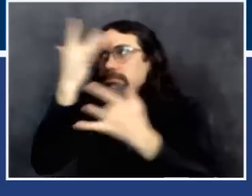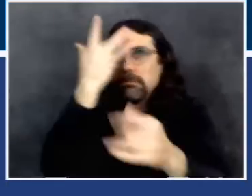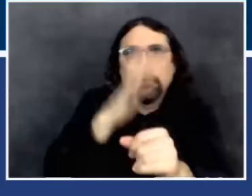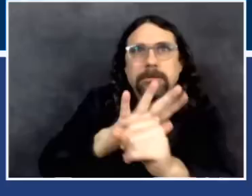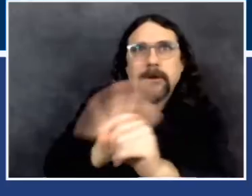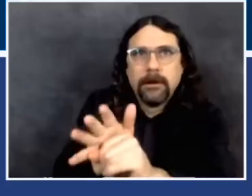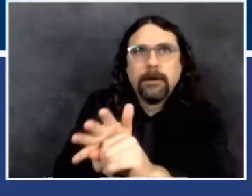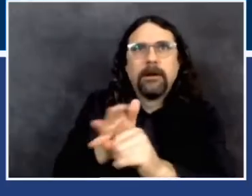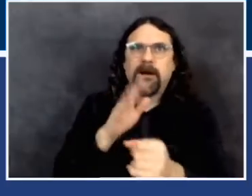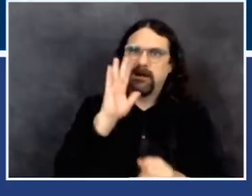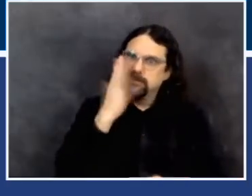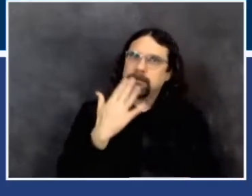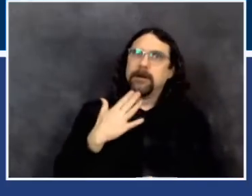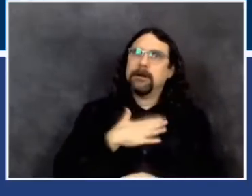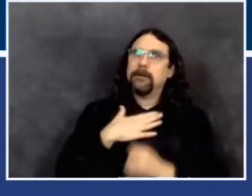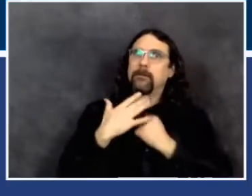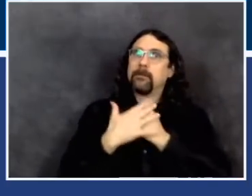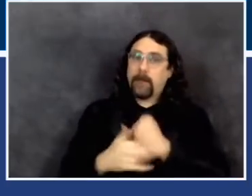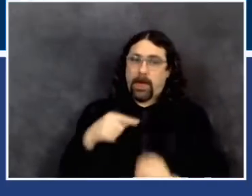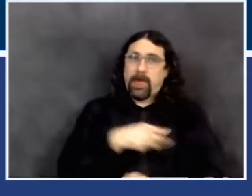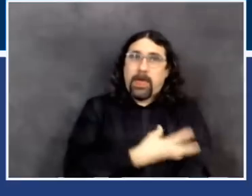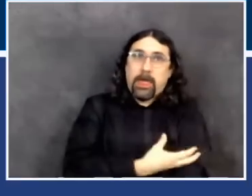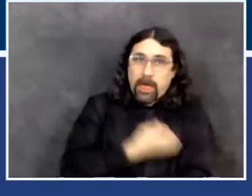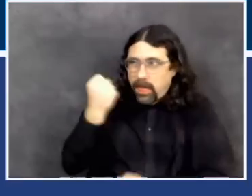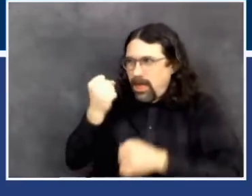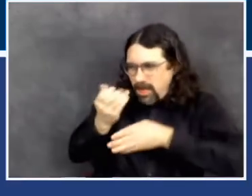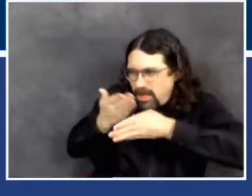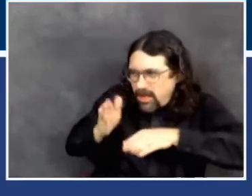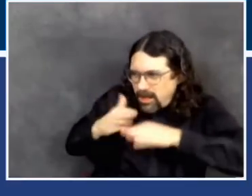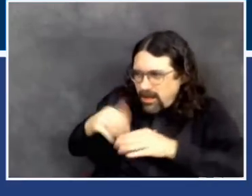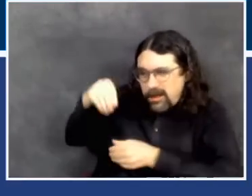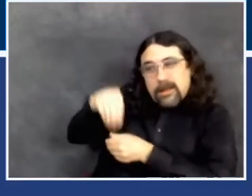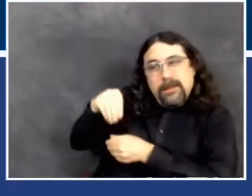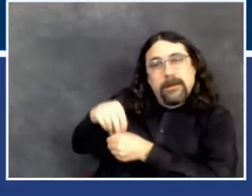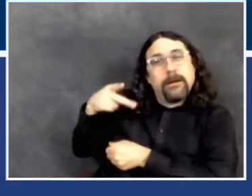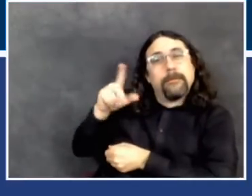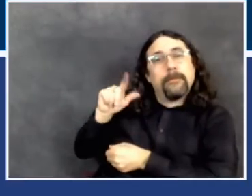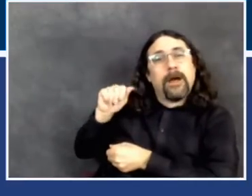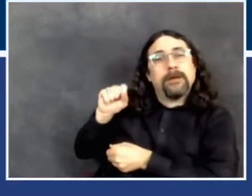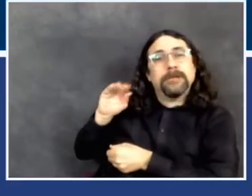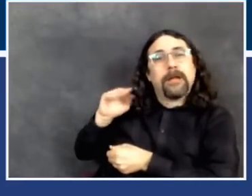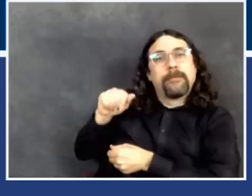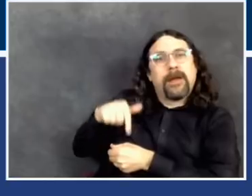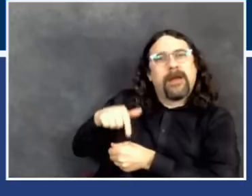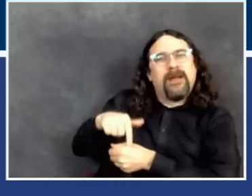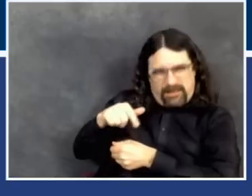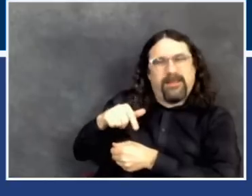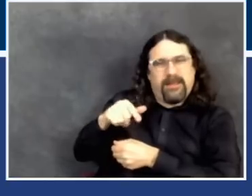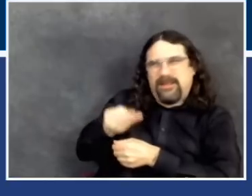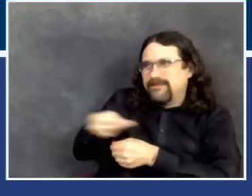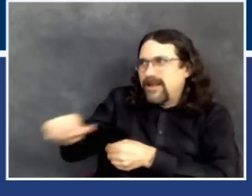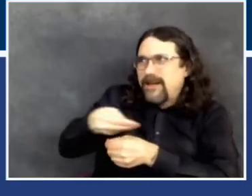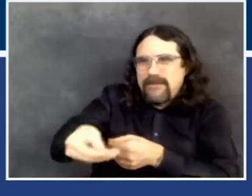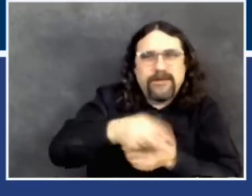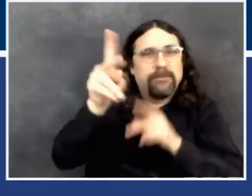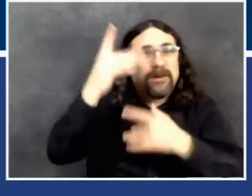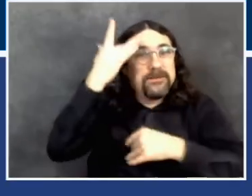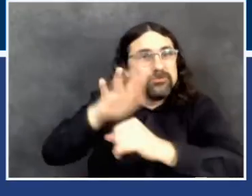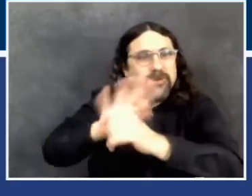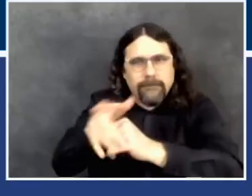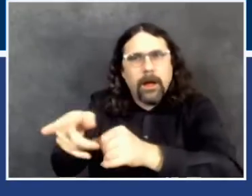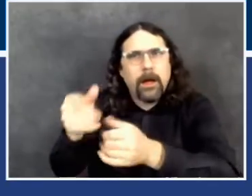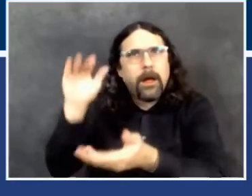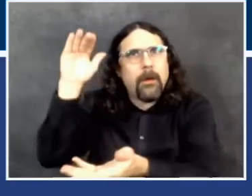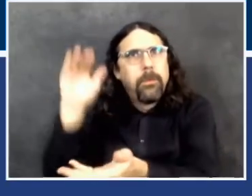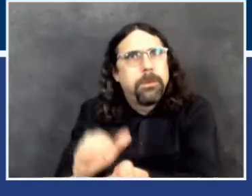Center is doing extraordinary work right now as part of this effort, collecting the blood and making sure that